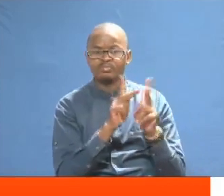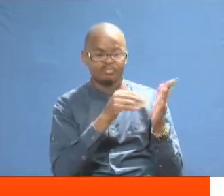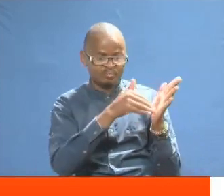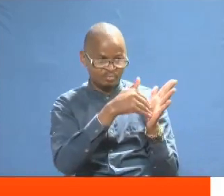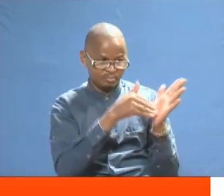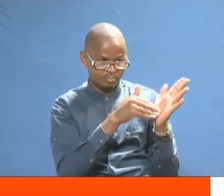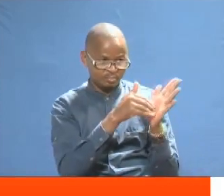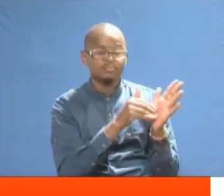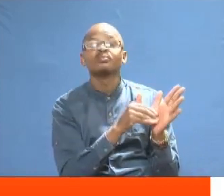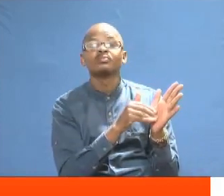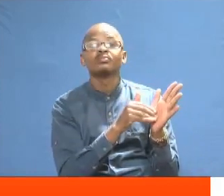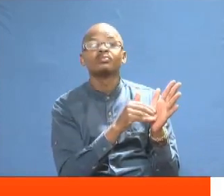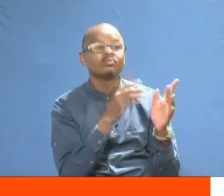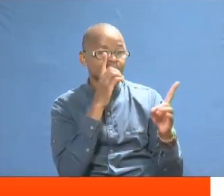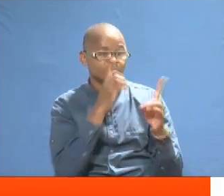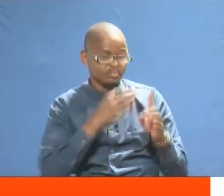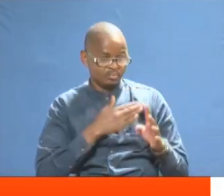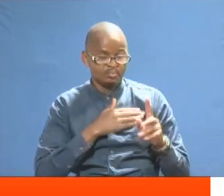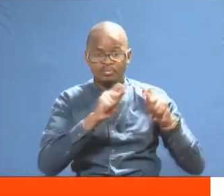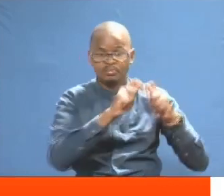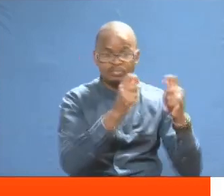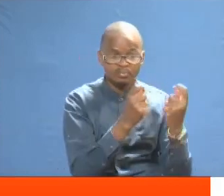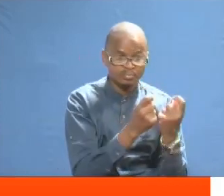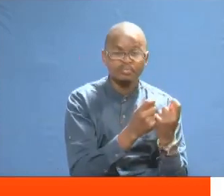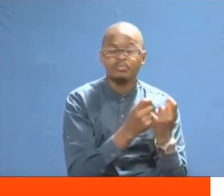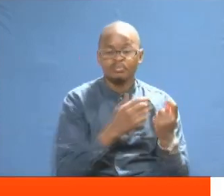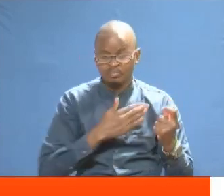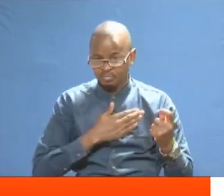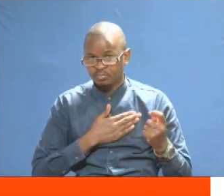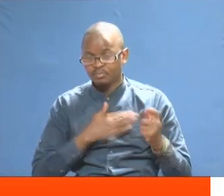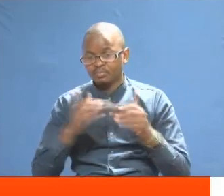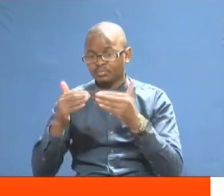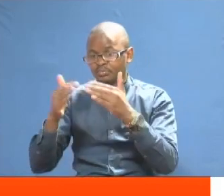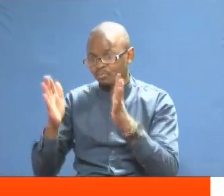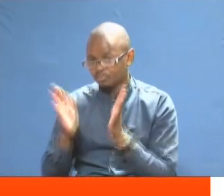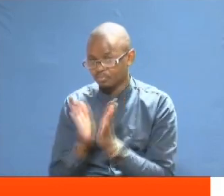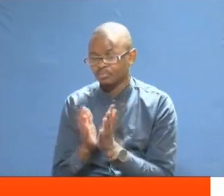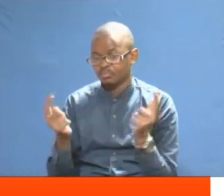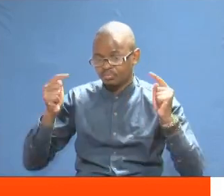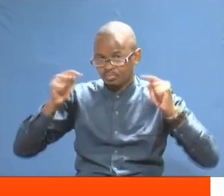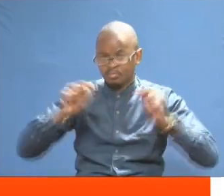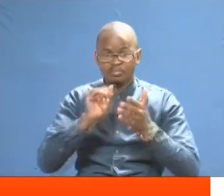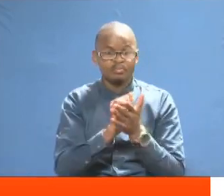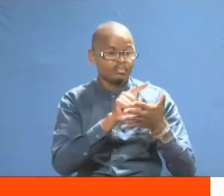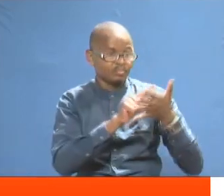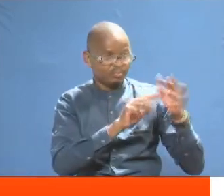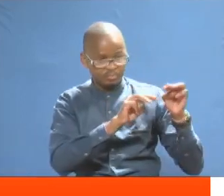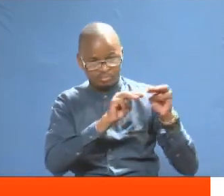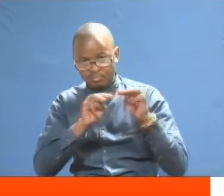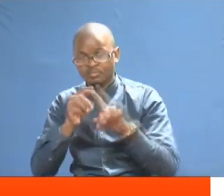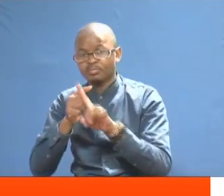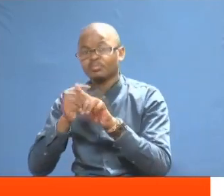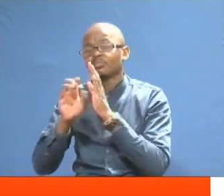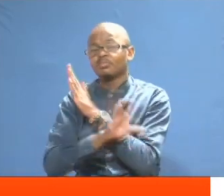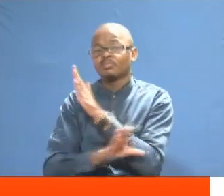weak currency of call my ethnic numbers, my community. You will be bringing on the table, and that is what we need to move from